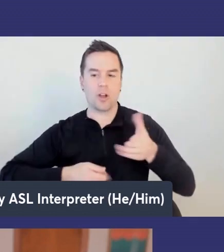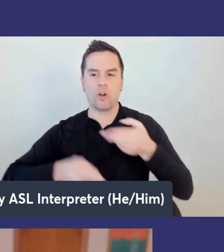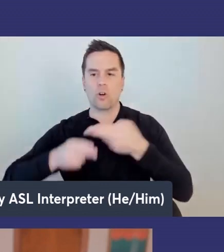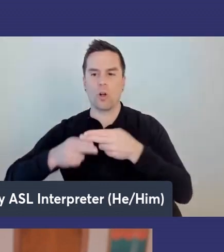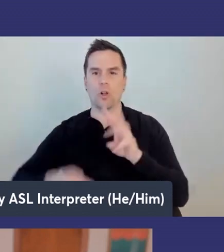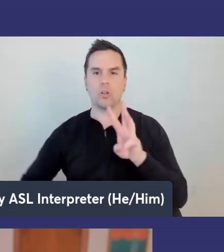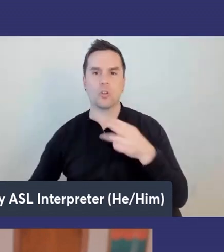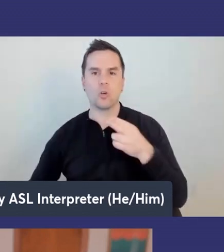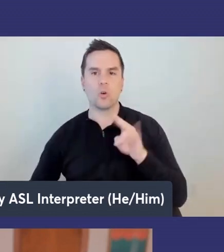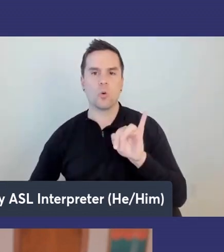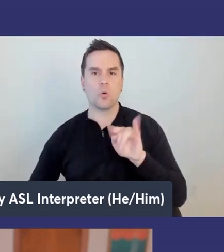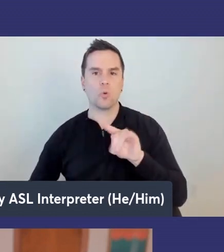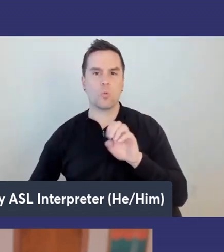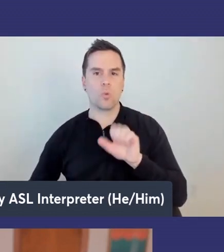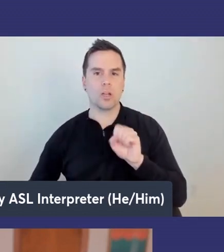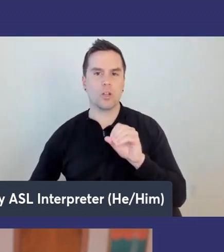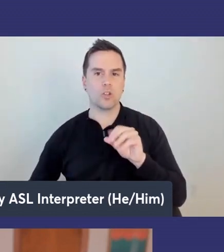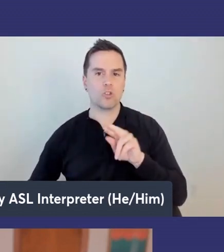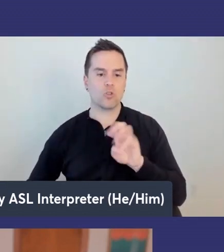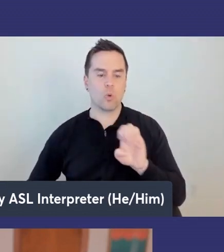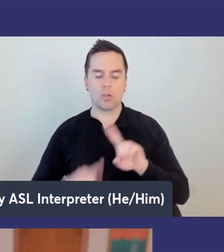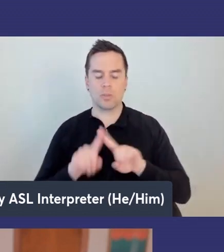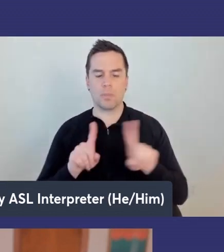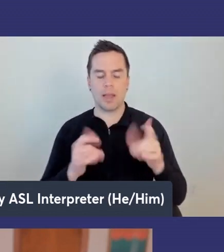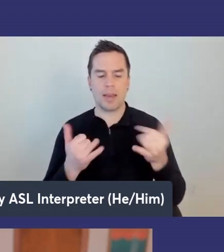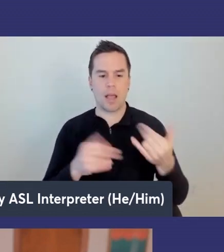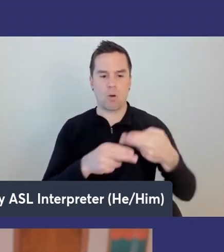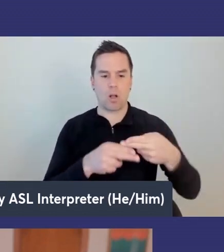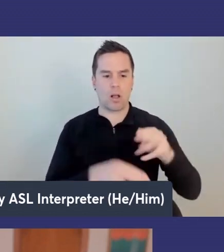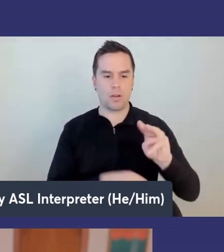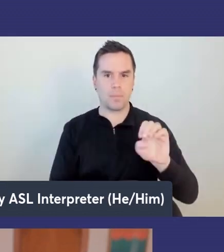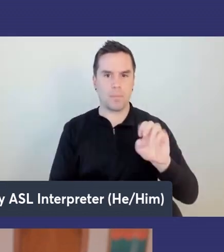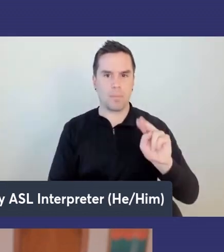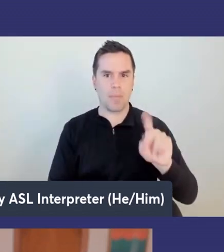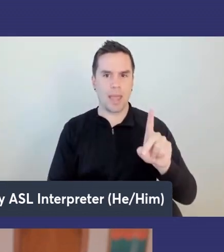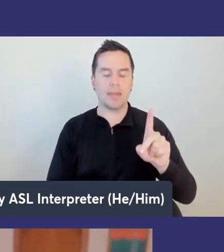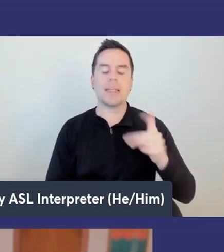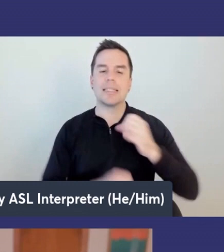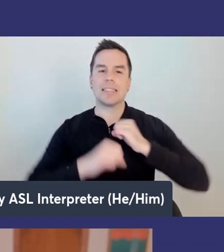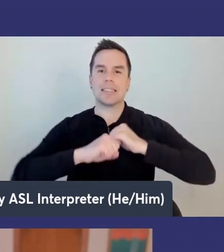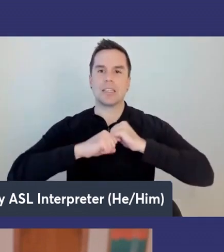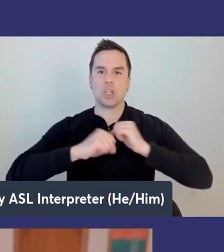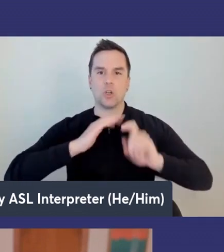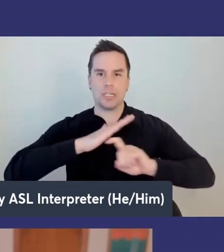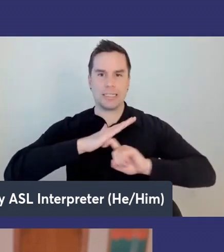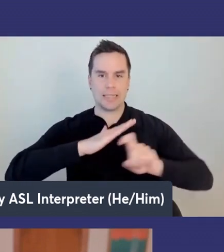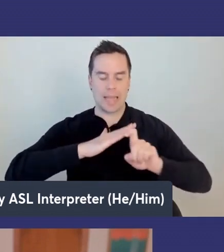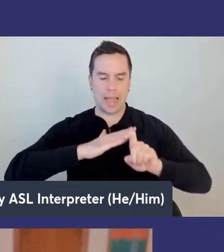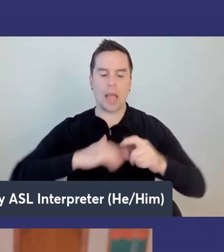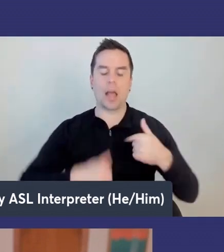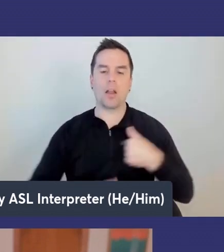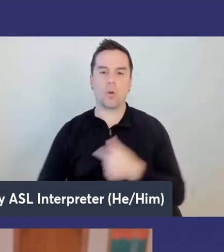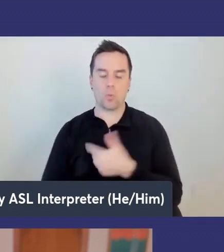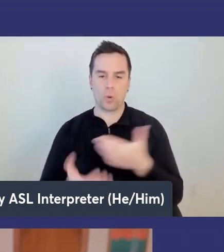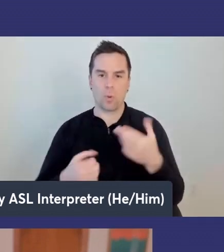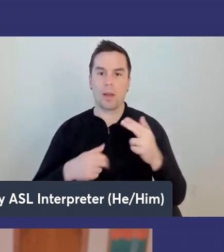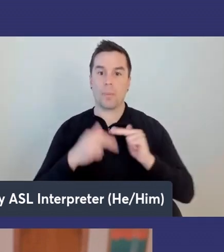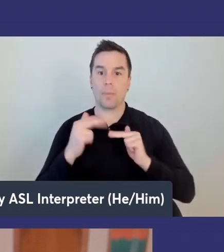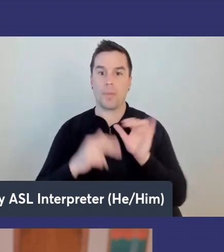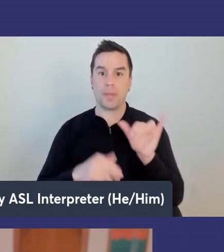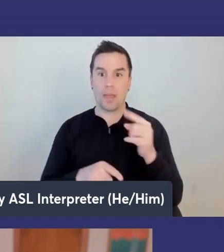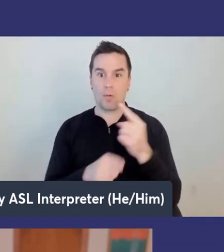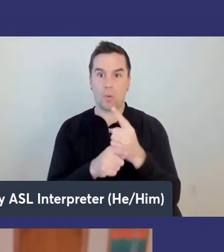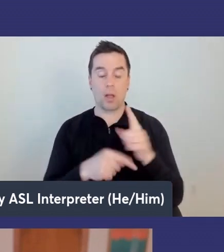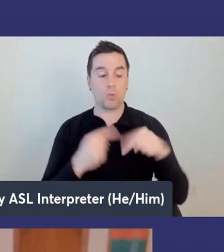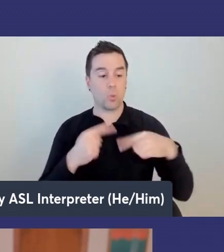is Mend, but it's a software security scanning app. Yes. We want to continue building that in, right? So that when you are picking up or